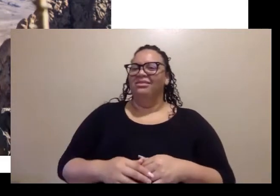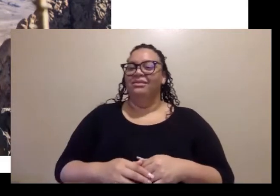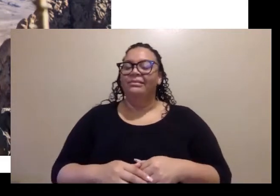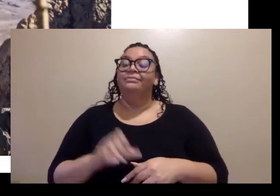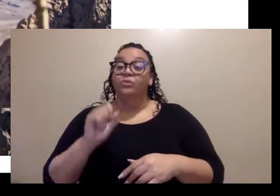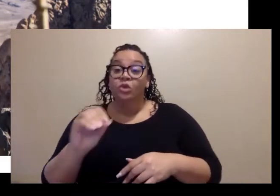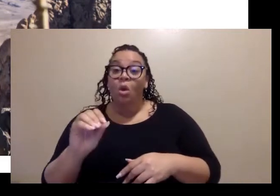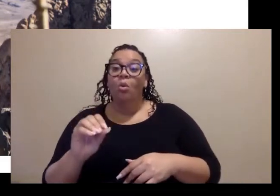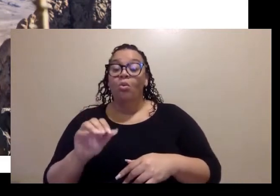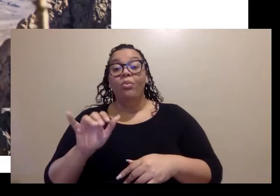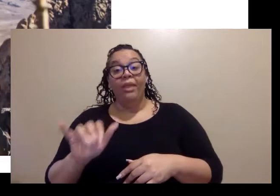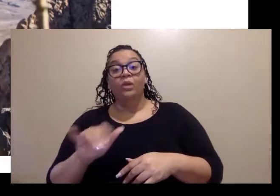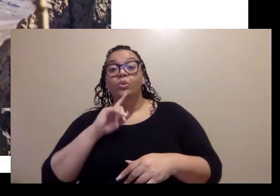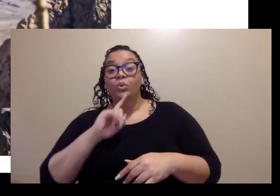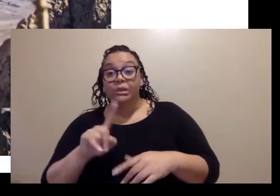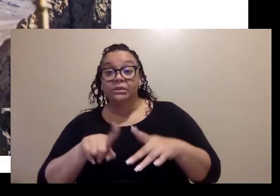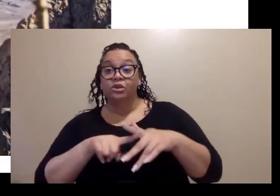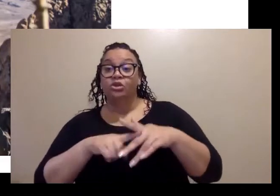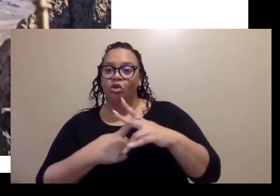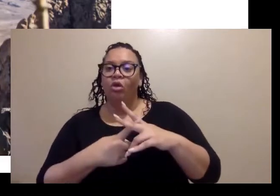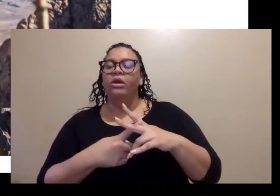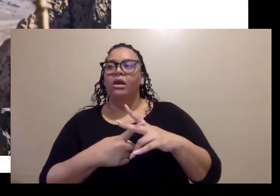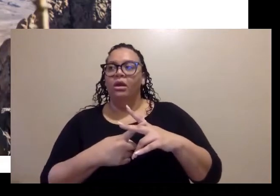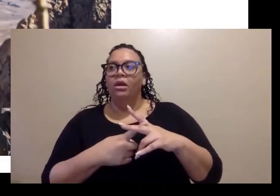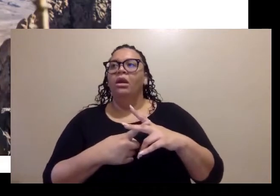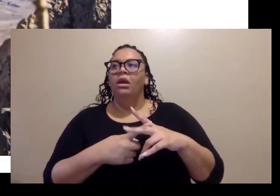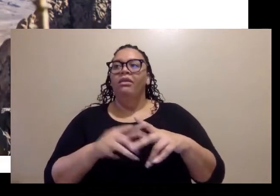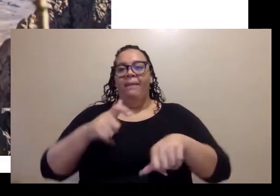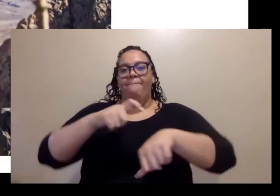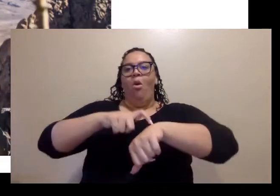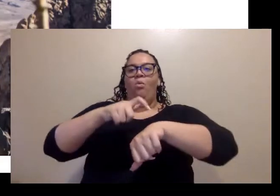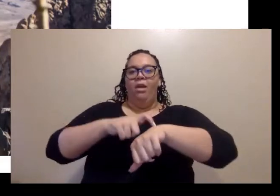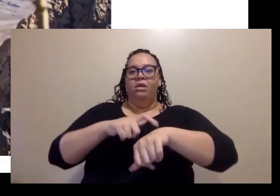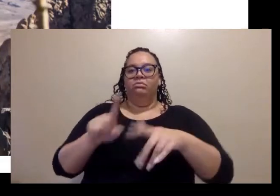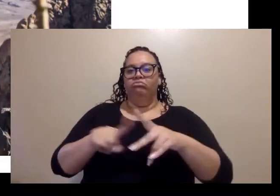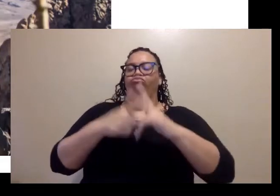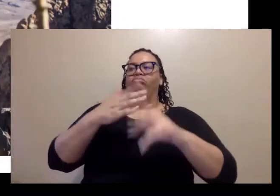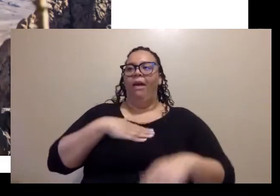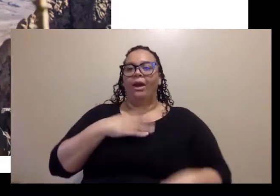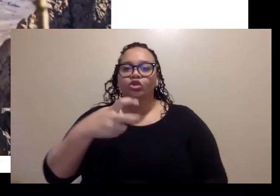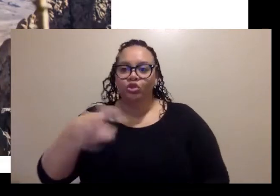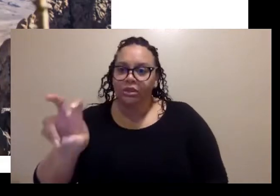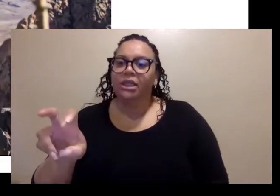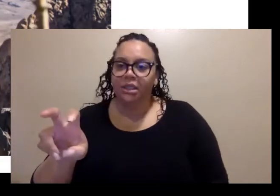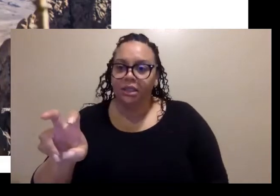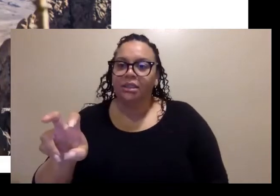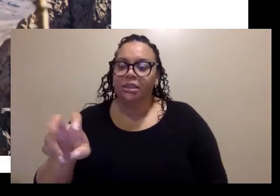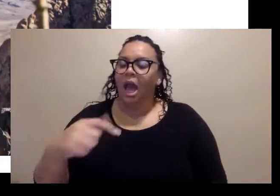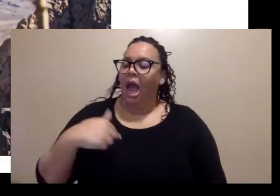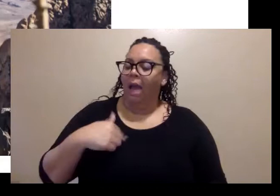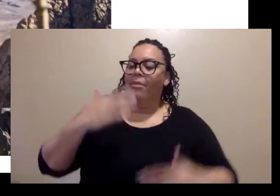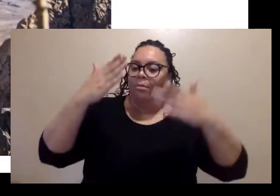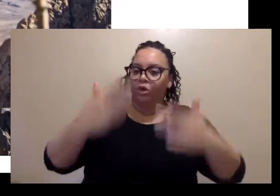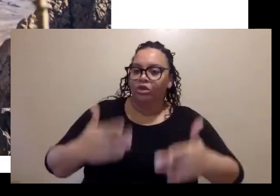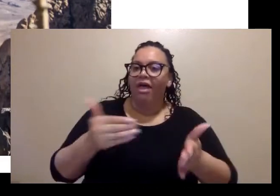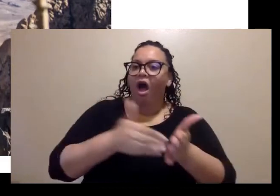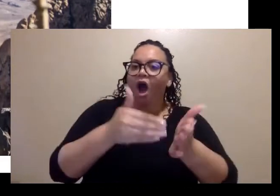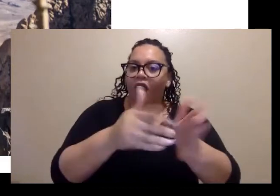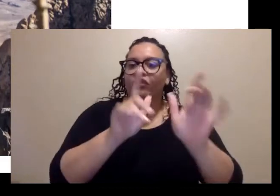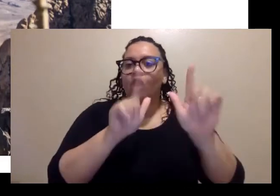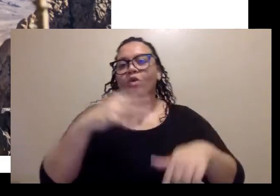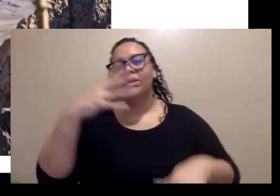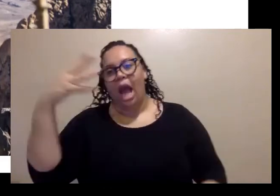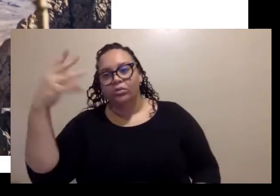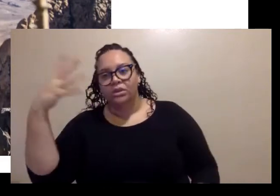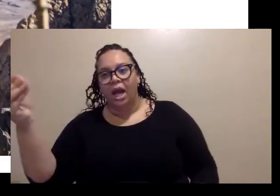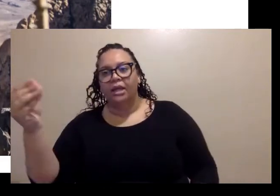began me from that moment, that began my journey of like, okay, I am a person that often goes outside in